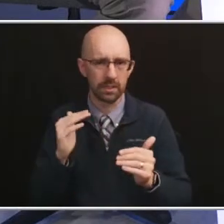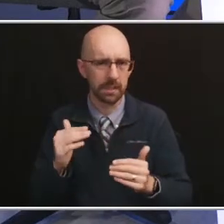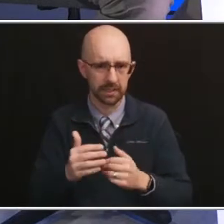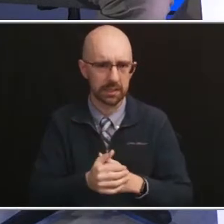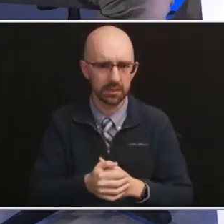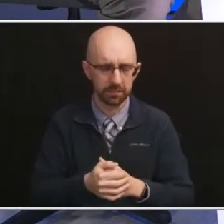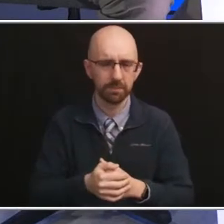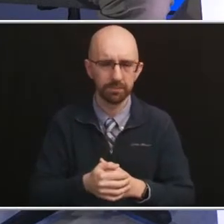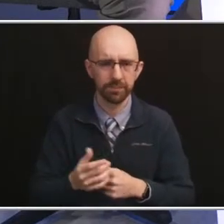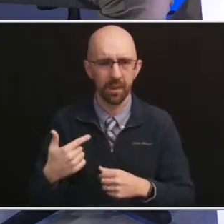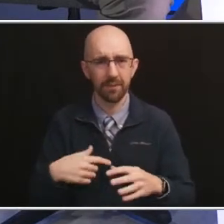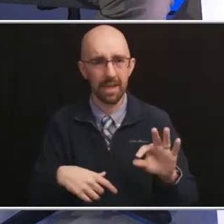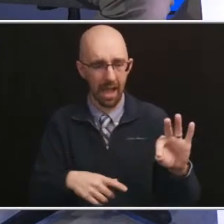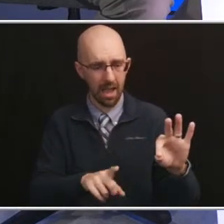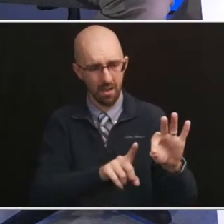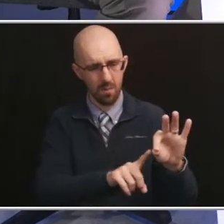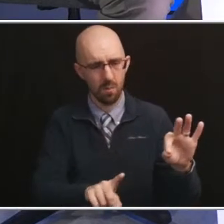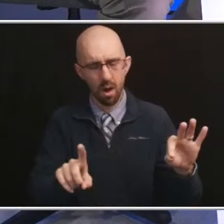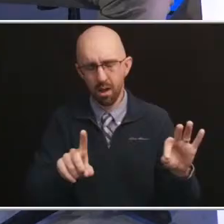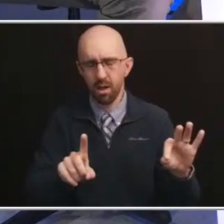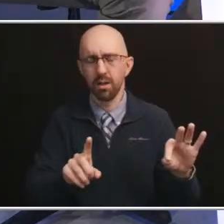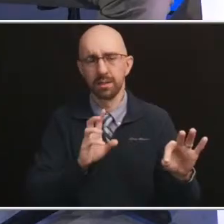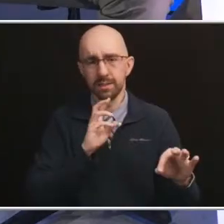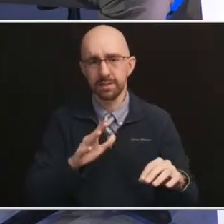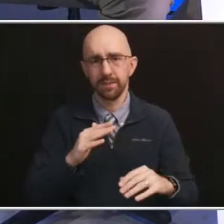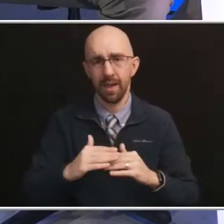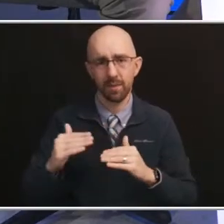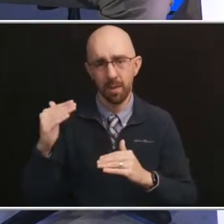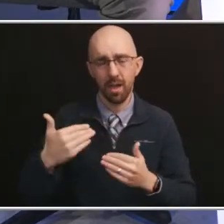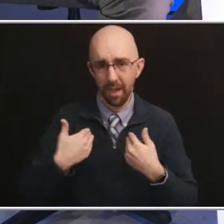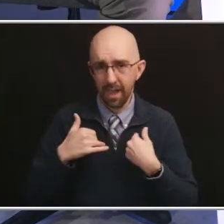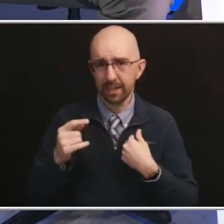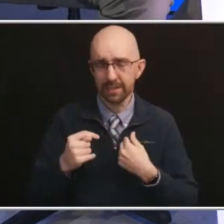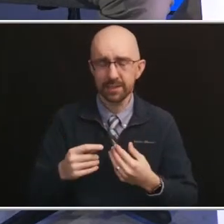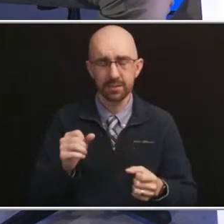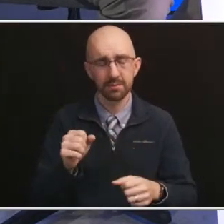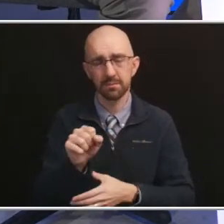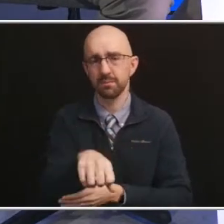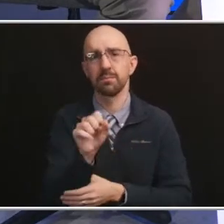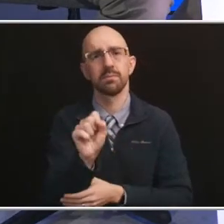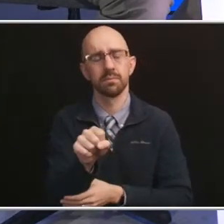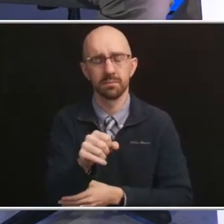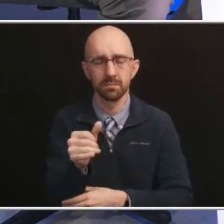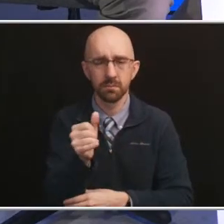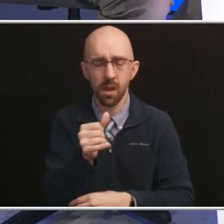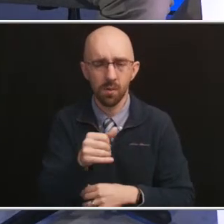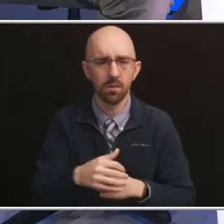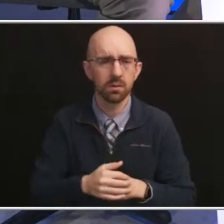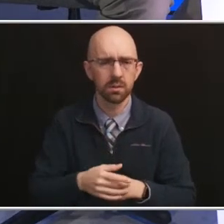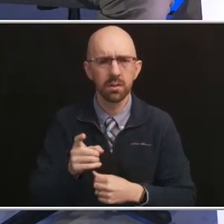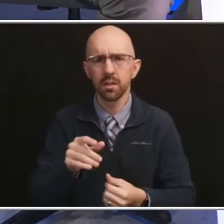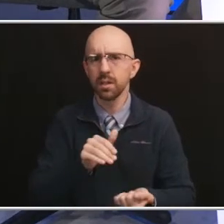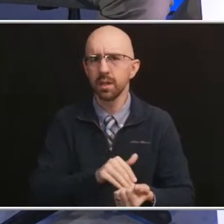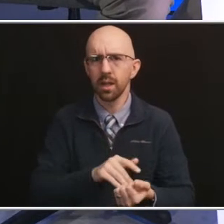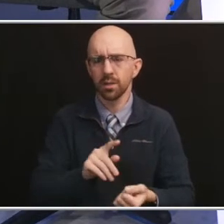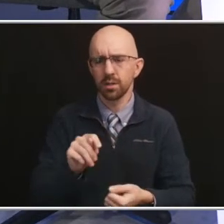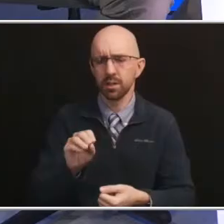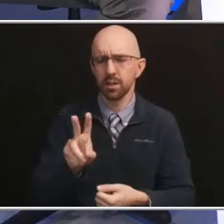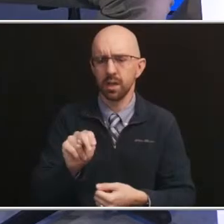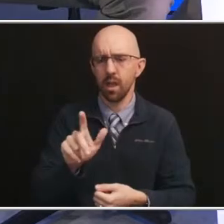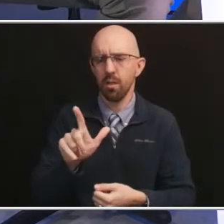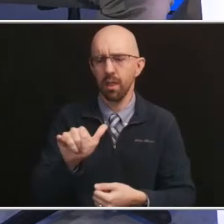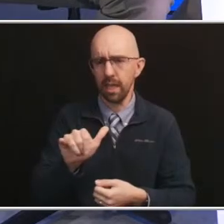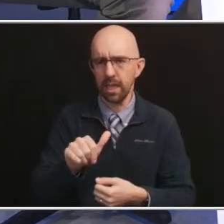in 9 people, 65 and older, has it is stunning. To that point, Dr. Townley, with so many